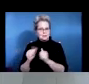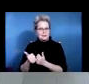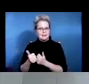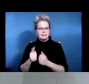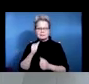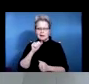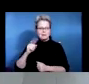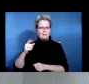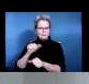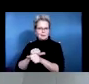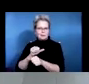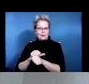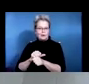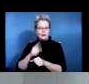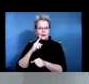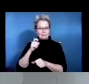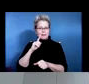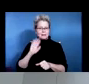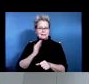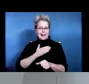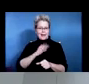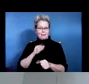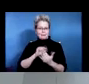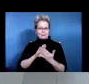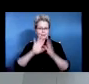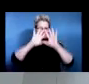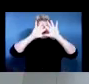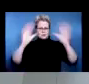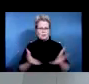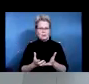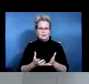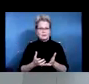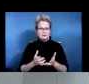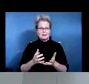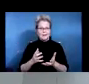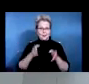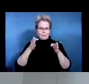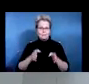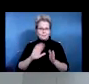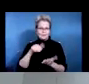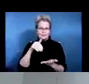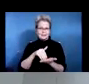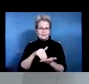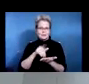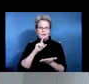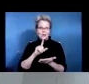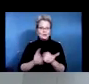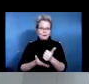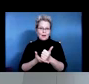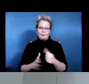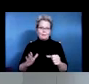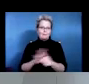this holistic approach person-centered approach to really connect them to all the services that will make them their best selves um